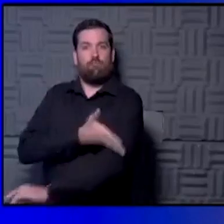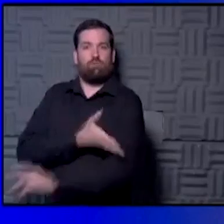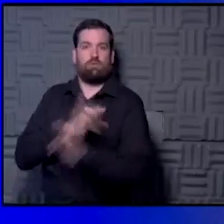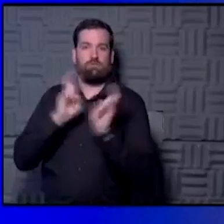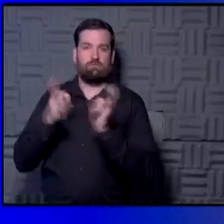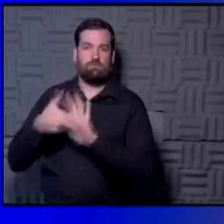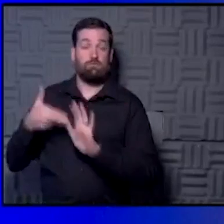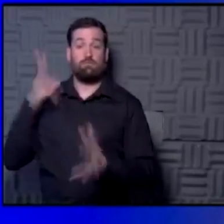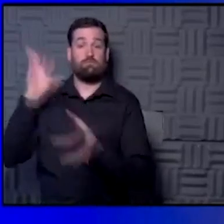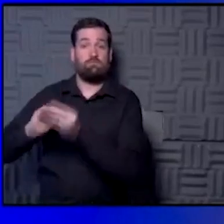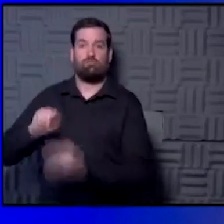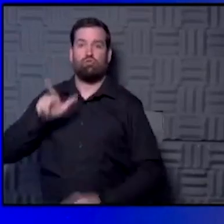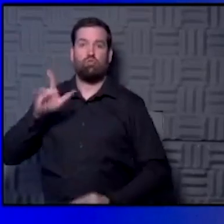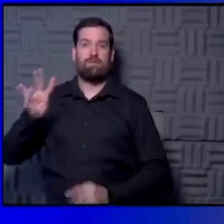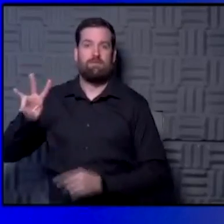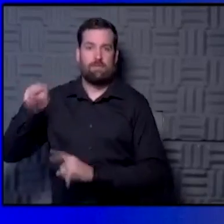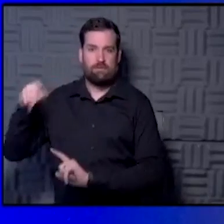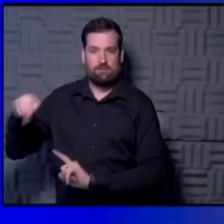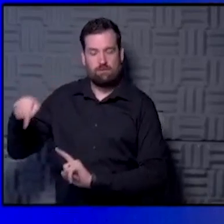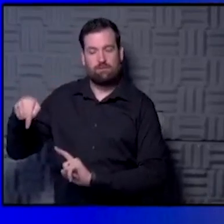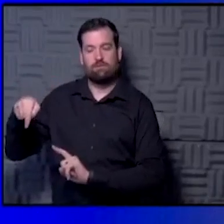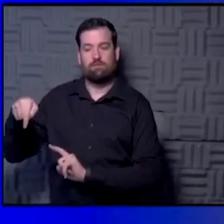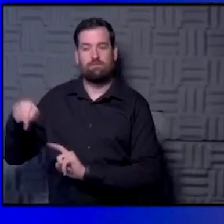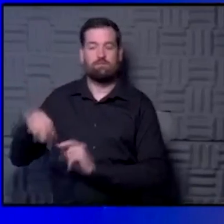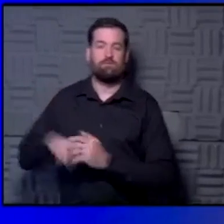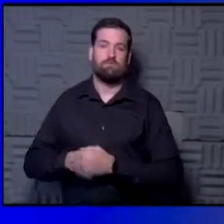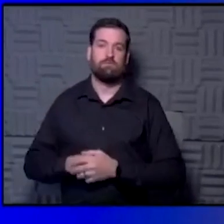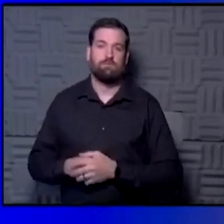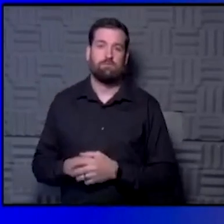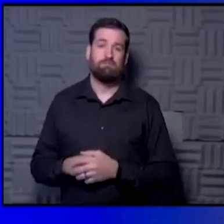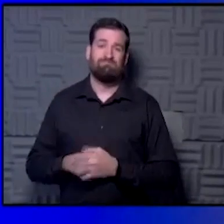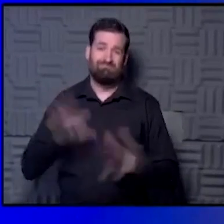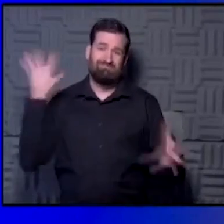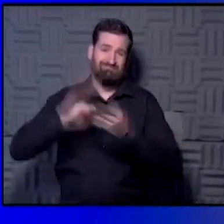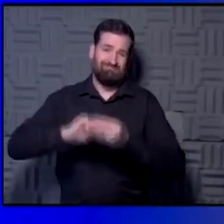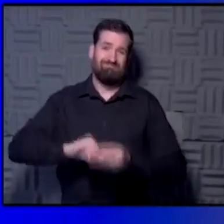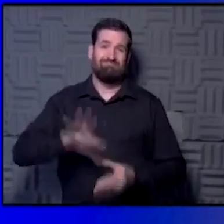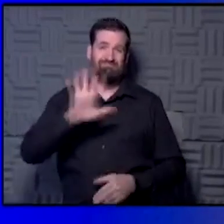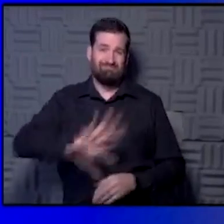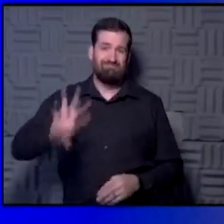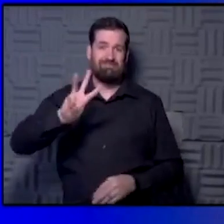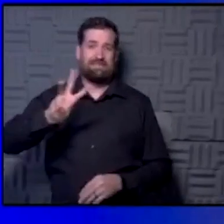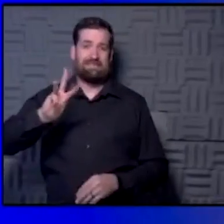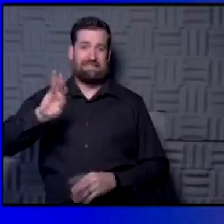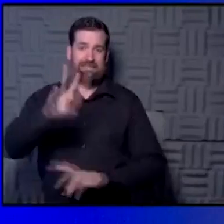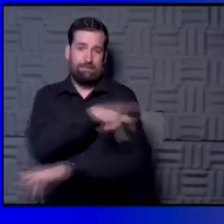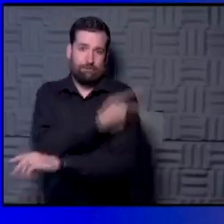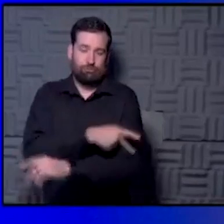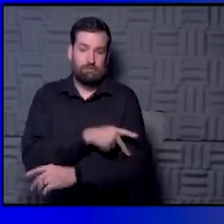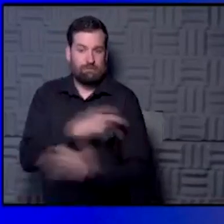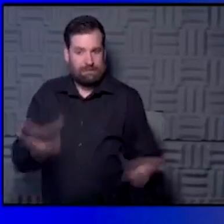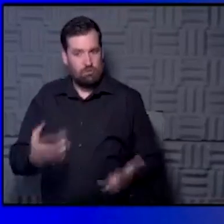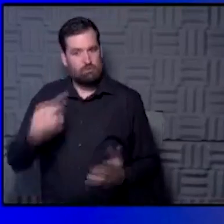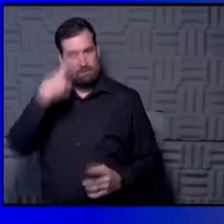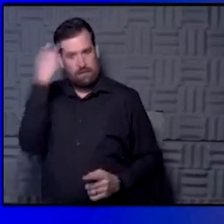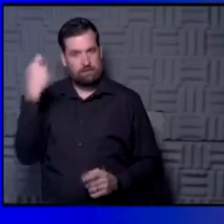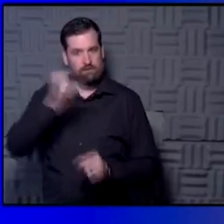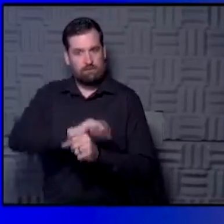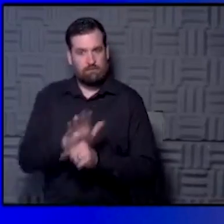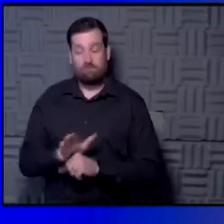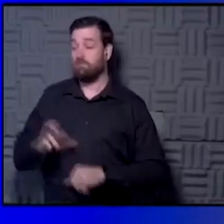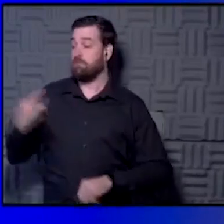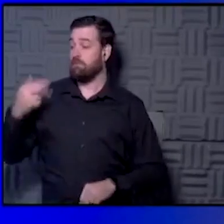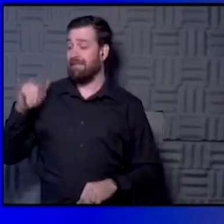have 27 other patients in the hospital who are on that recovery status. So that's about 60 patients who otherwise wouldn't be here. And then in